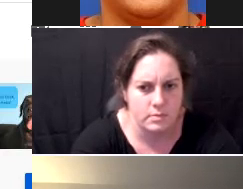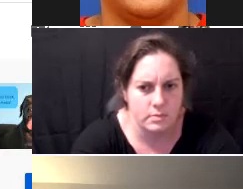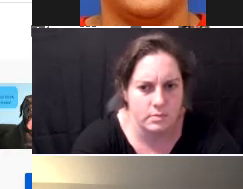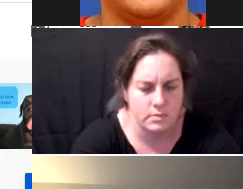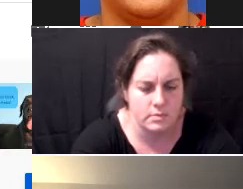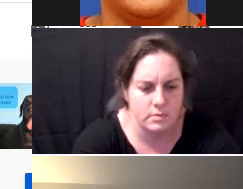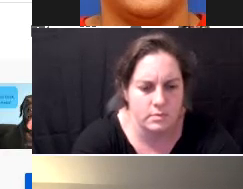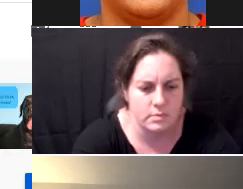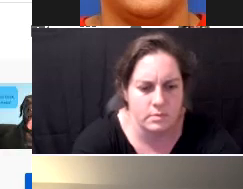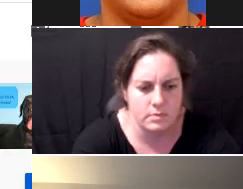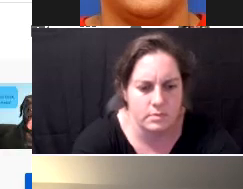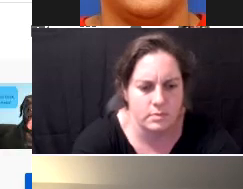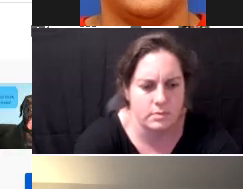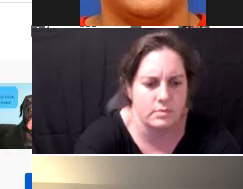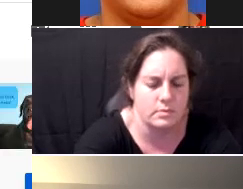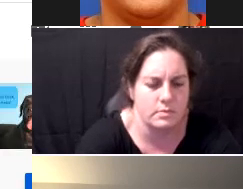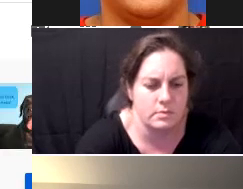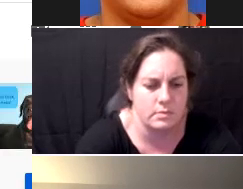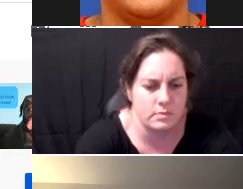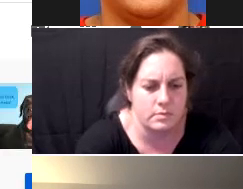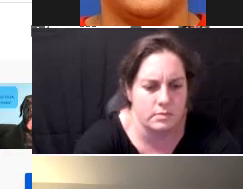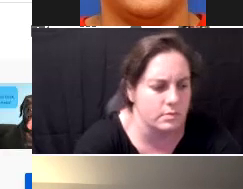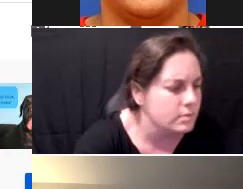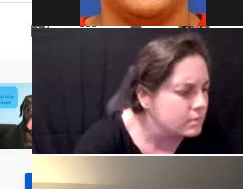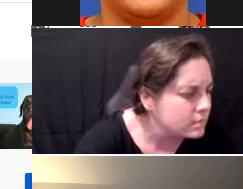like I just demonstrated with the pen? Okay,